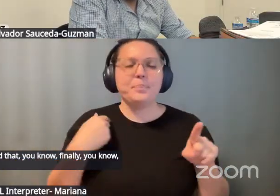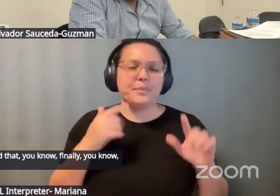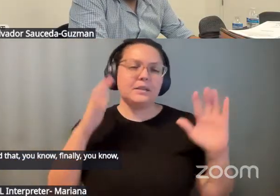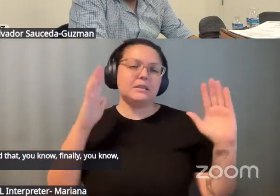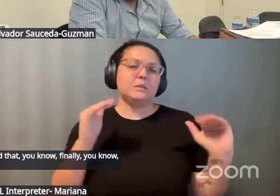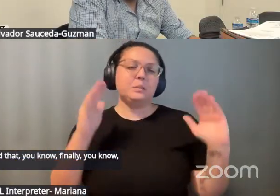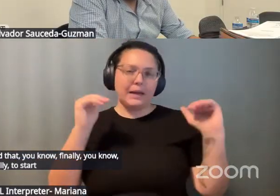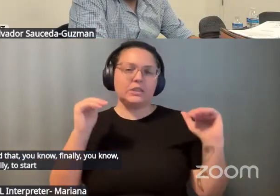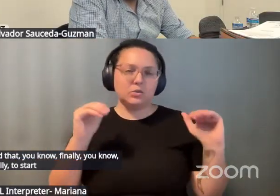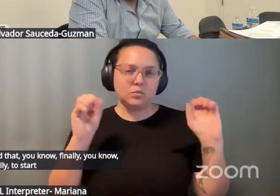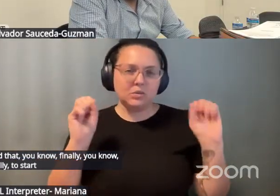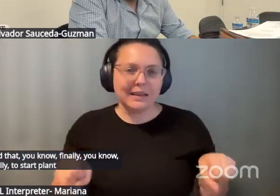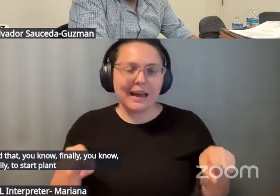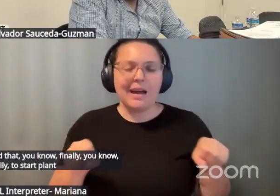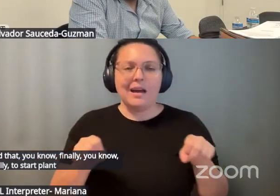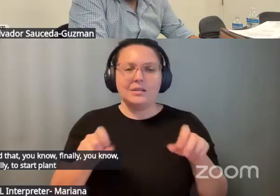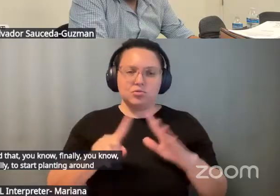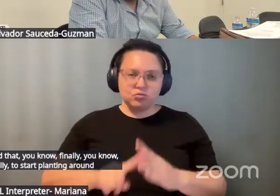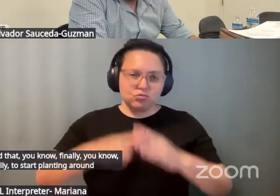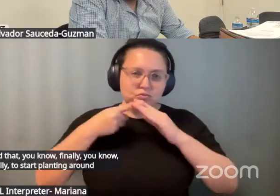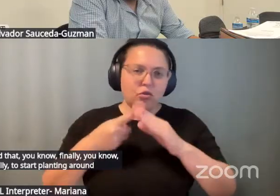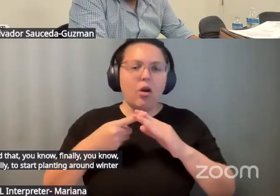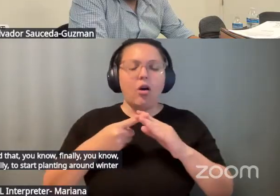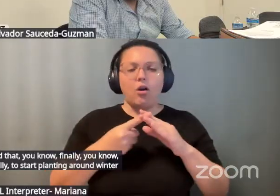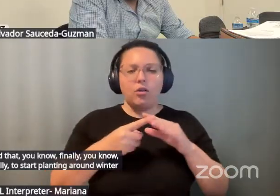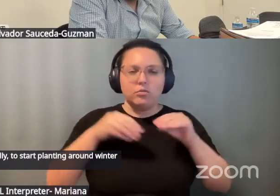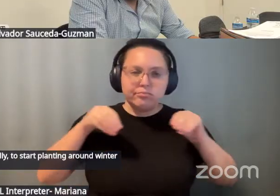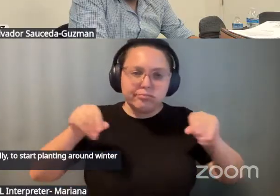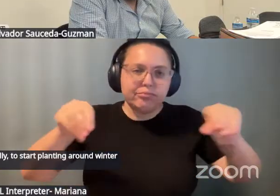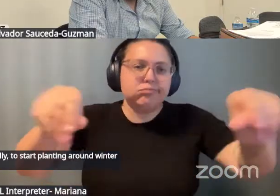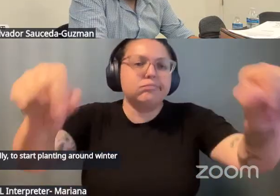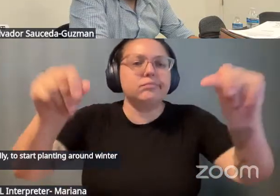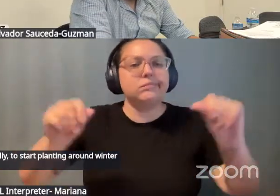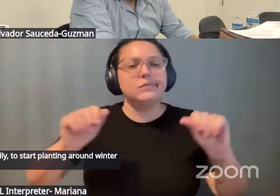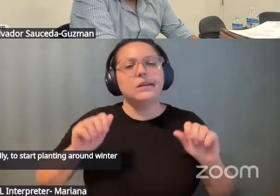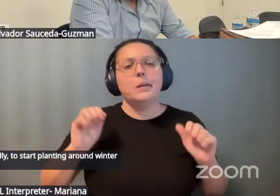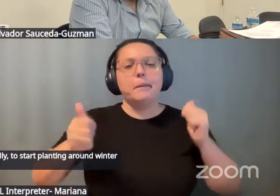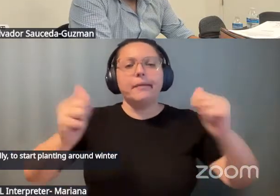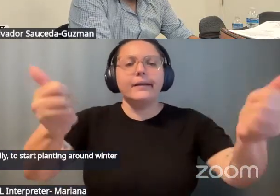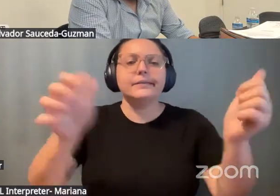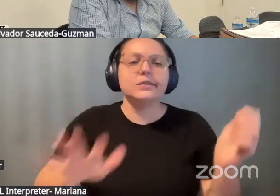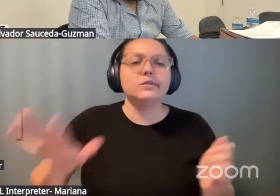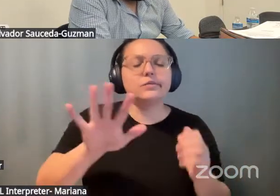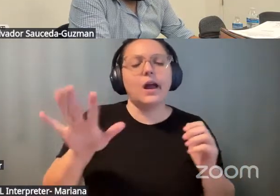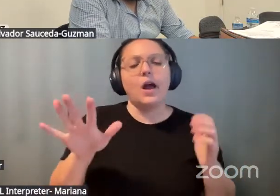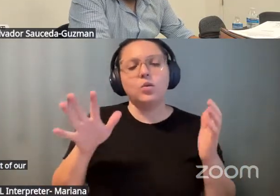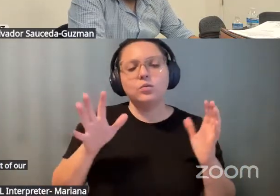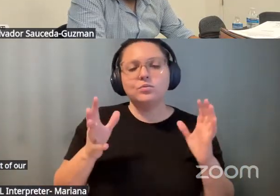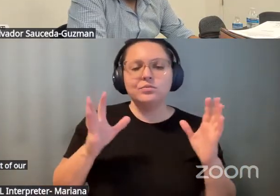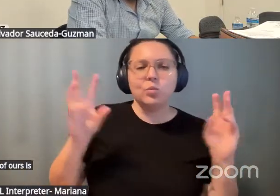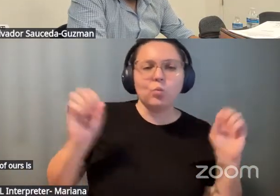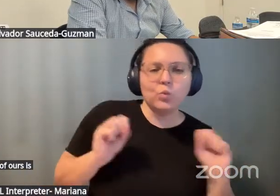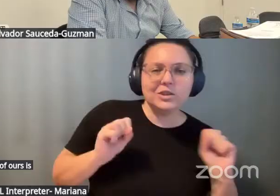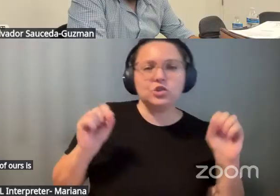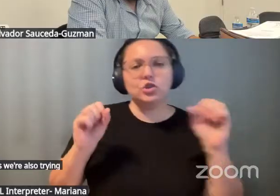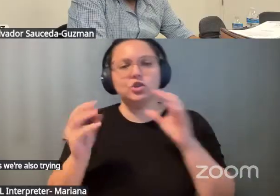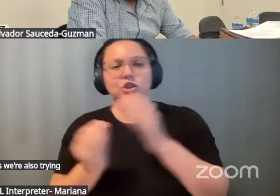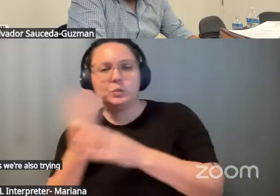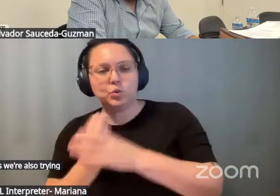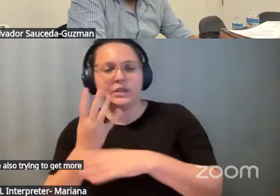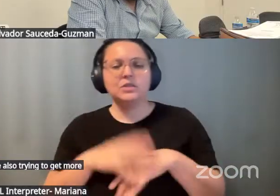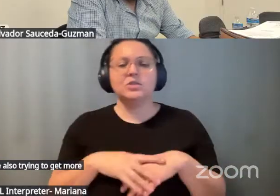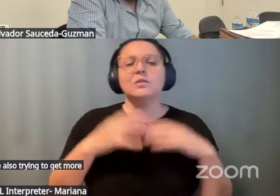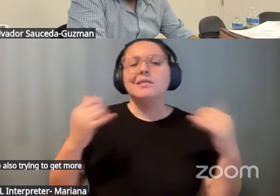start planting around winter or spring. Another project of ours is we're also trying to get more litter